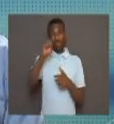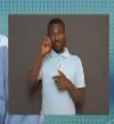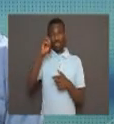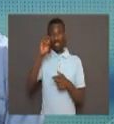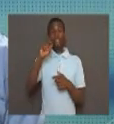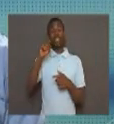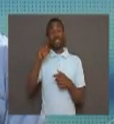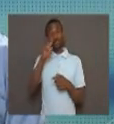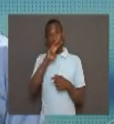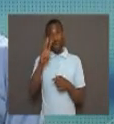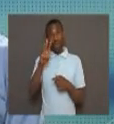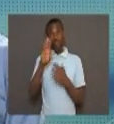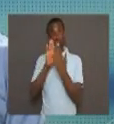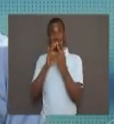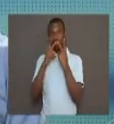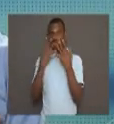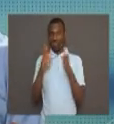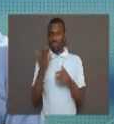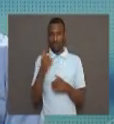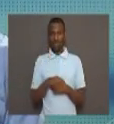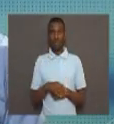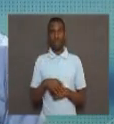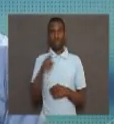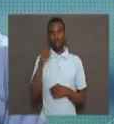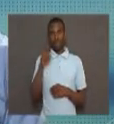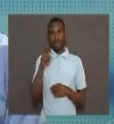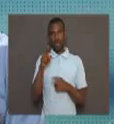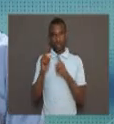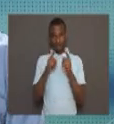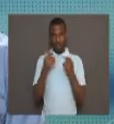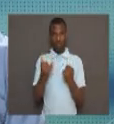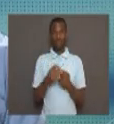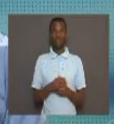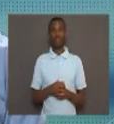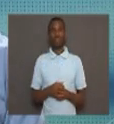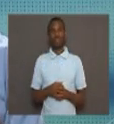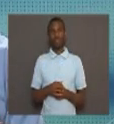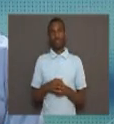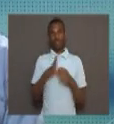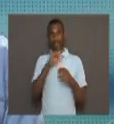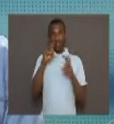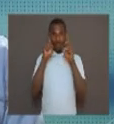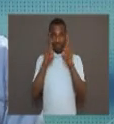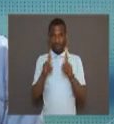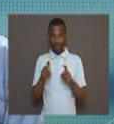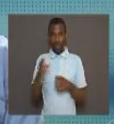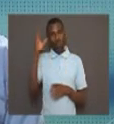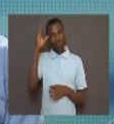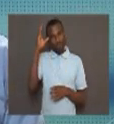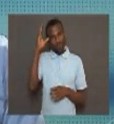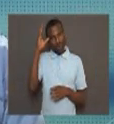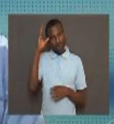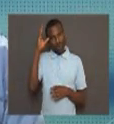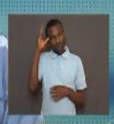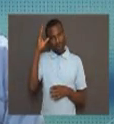waveforms within AC circuits and examined the concepts